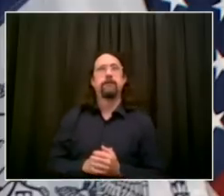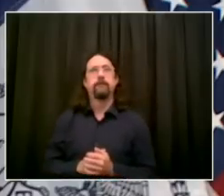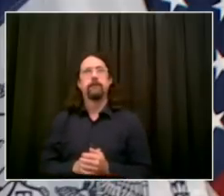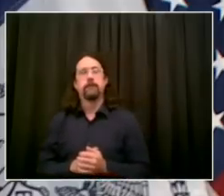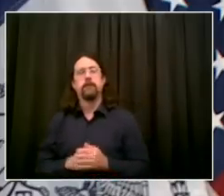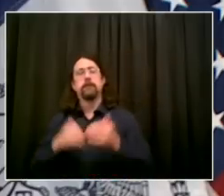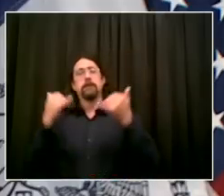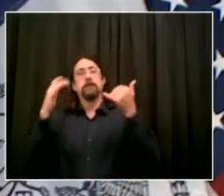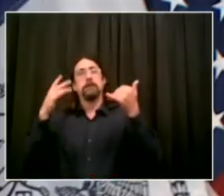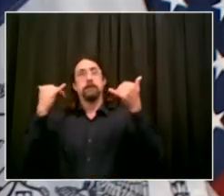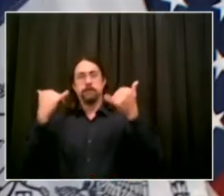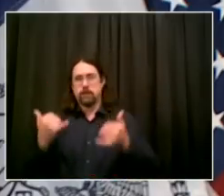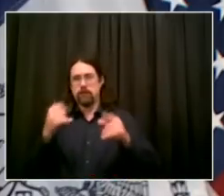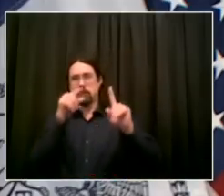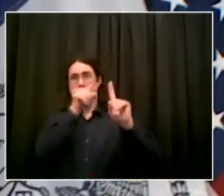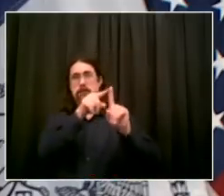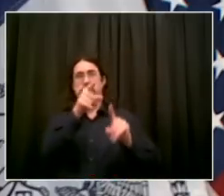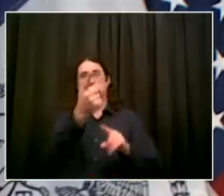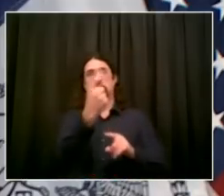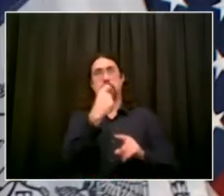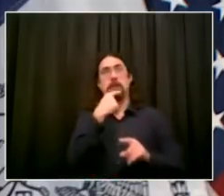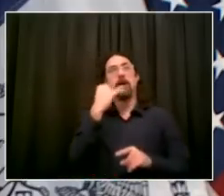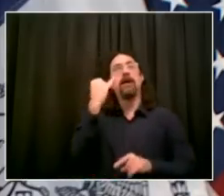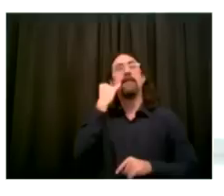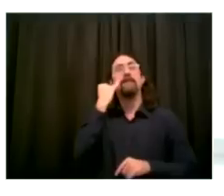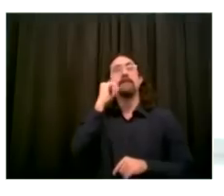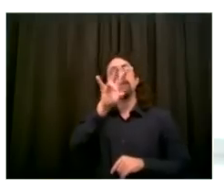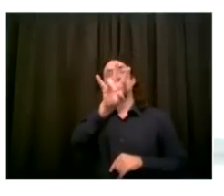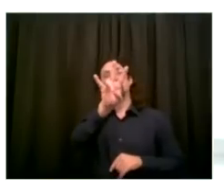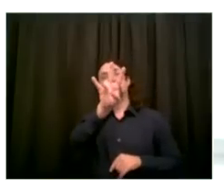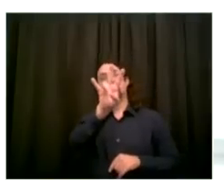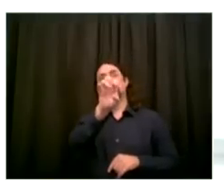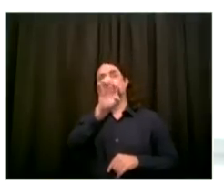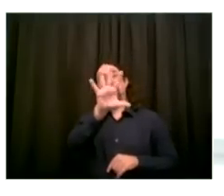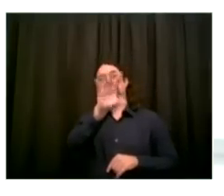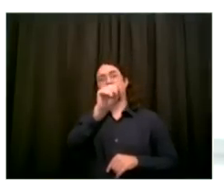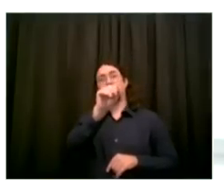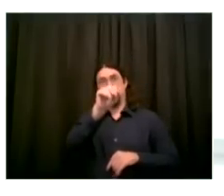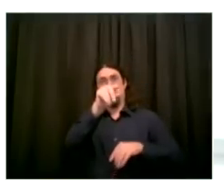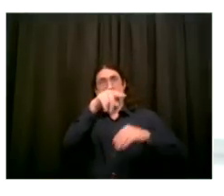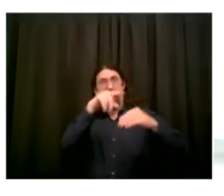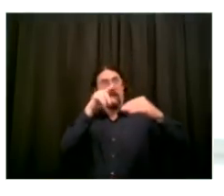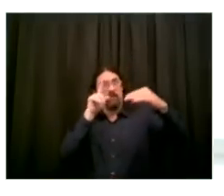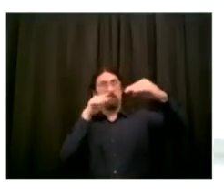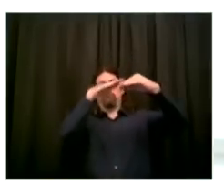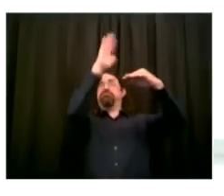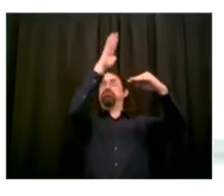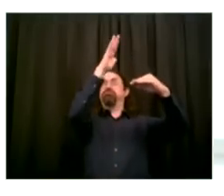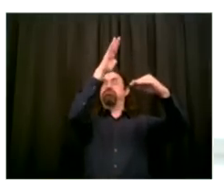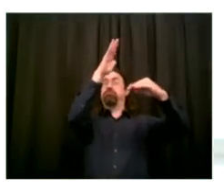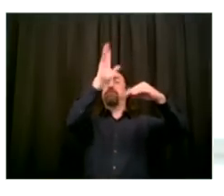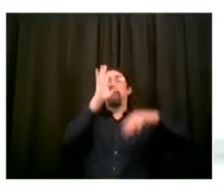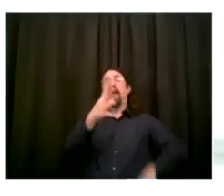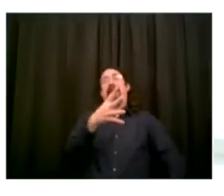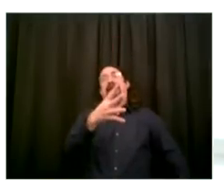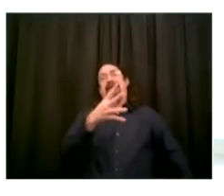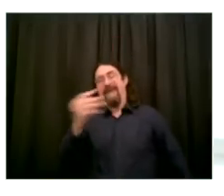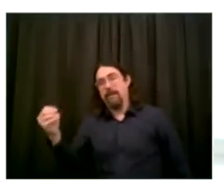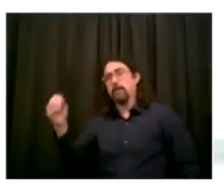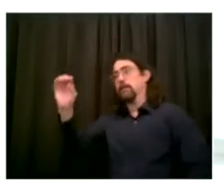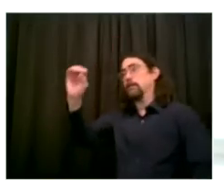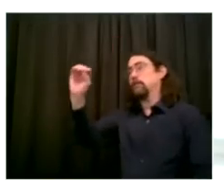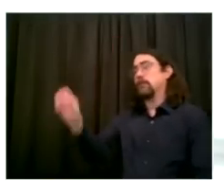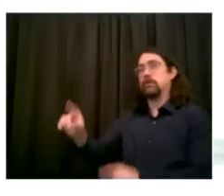Allow me to start, Mr. Mayor. This is Dr. Choksi. Go ahead, Dr. Choksi. And thank you for the question, Henry. Yes, we